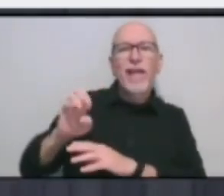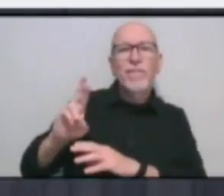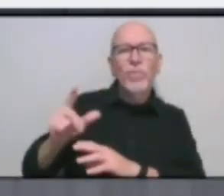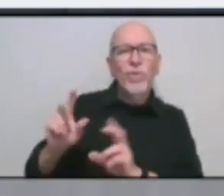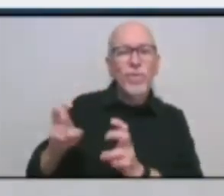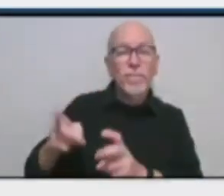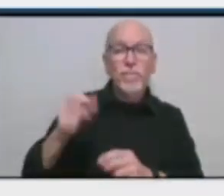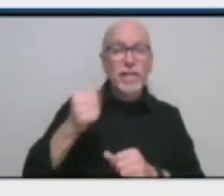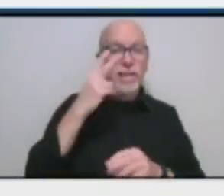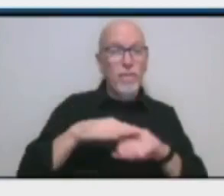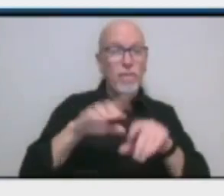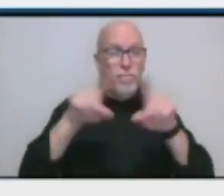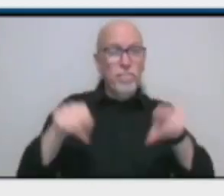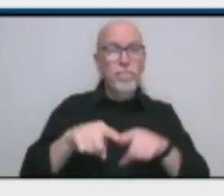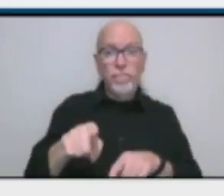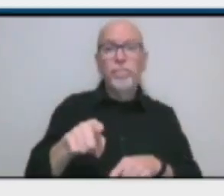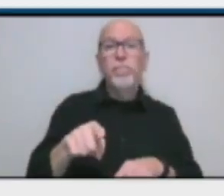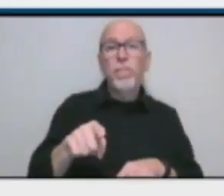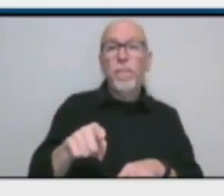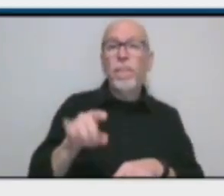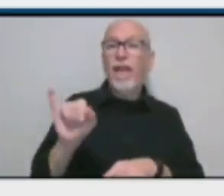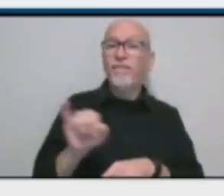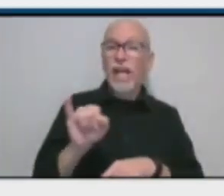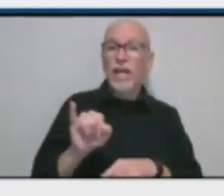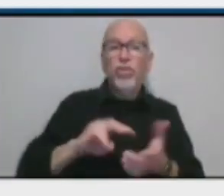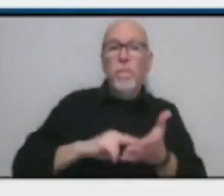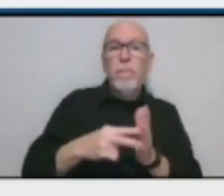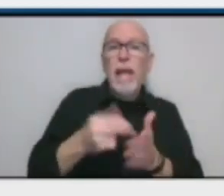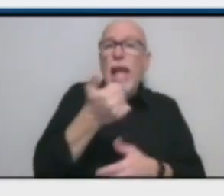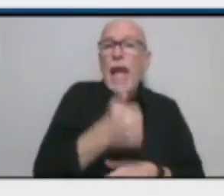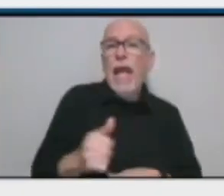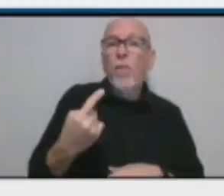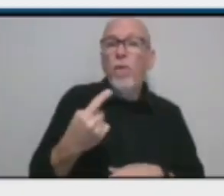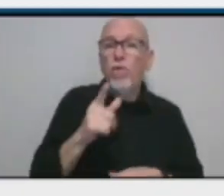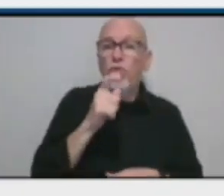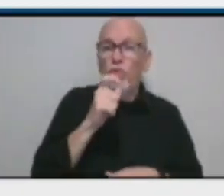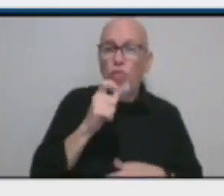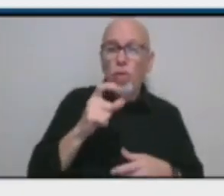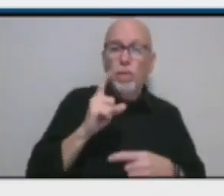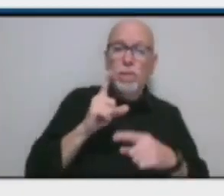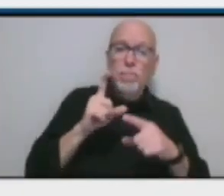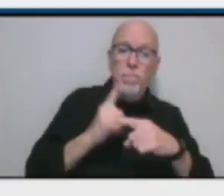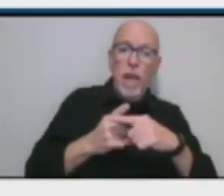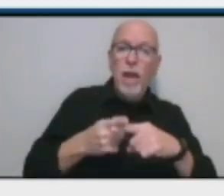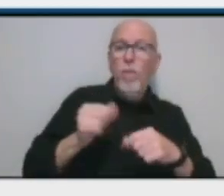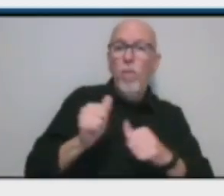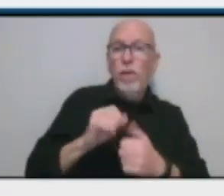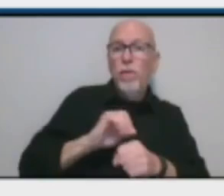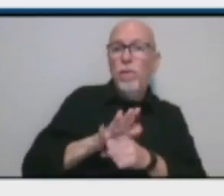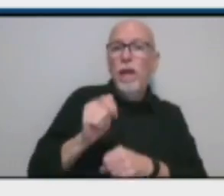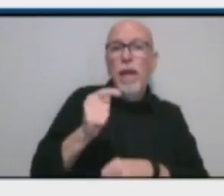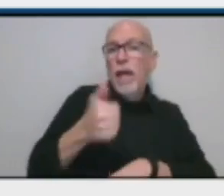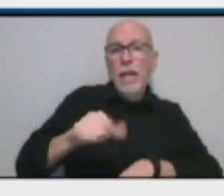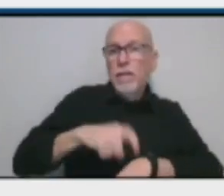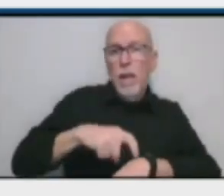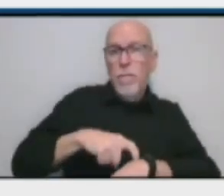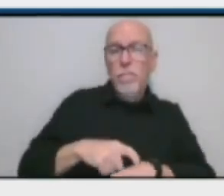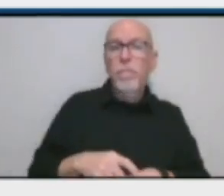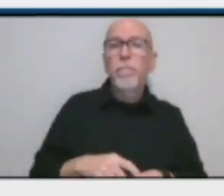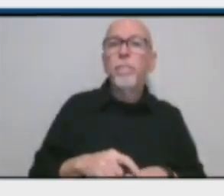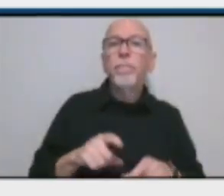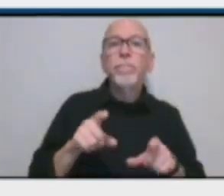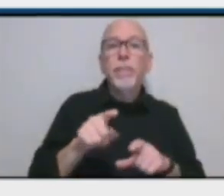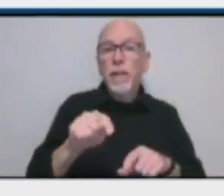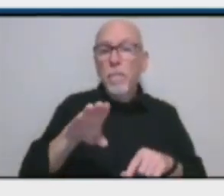pyramid, infections include everyone who may be positive for the coronavirus at a given point in time. People at the bottom